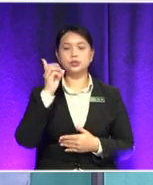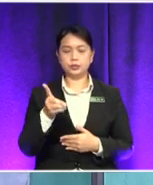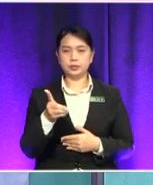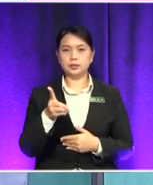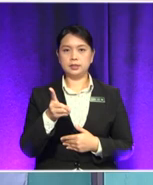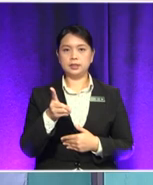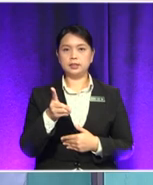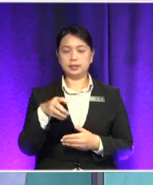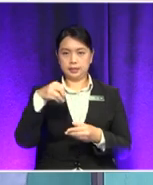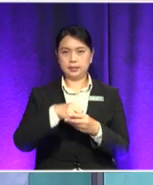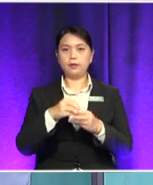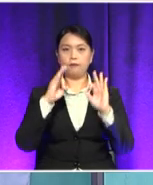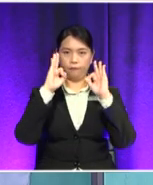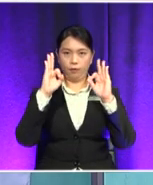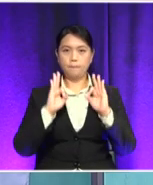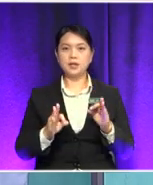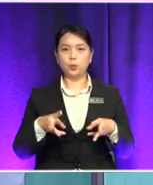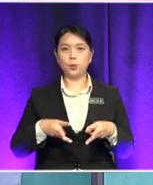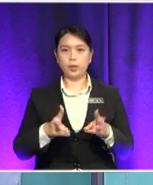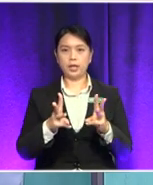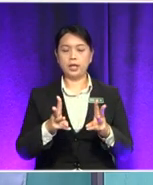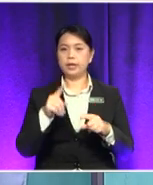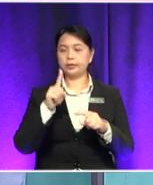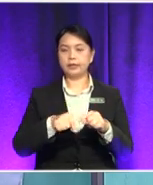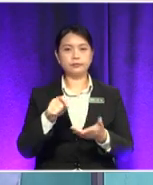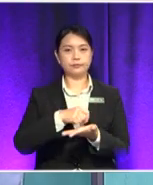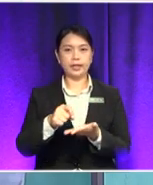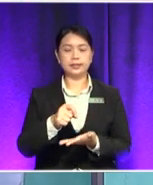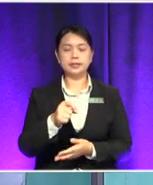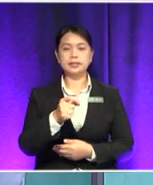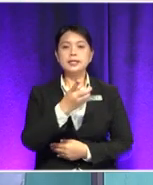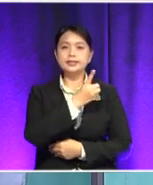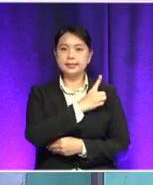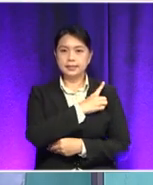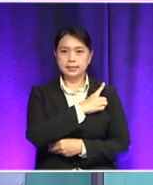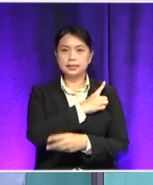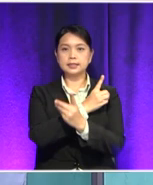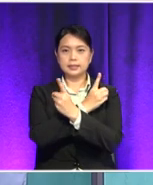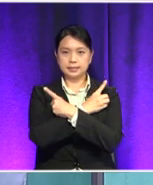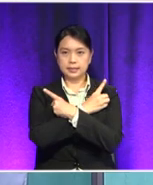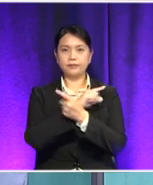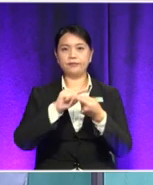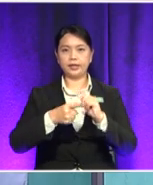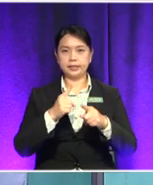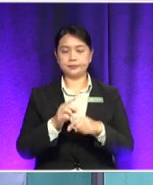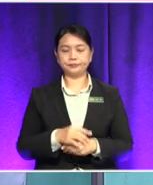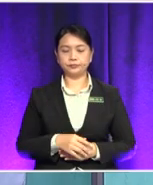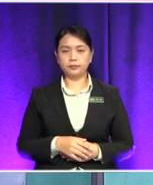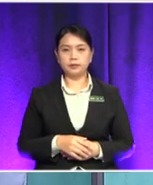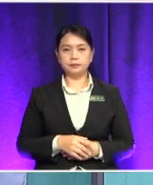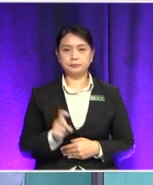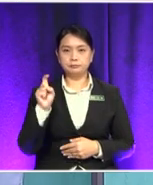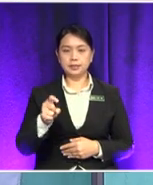write, dear friend, or hi, editor. So it is improper, right? So you have to make